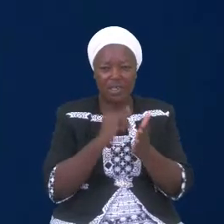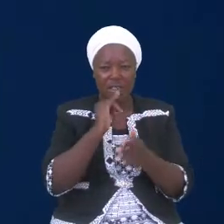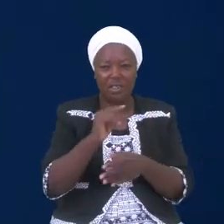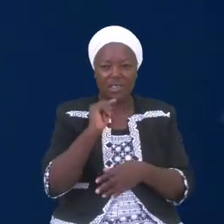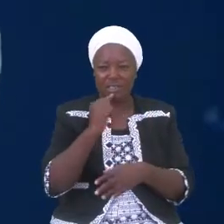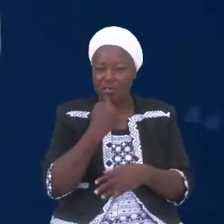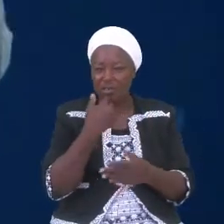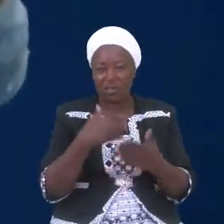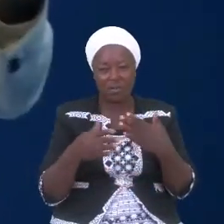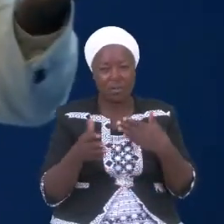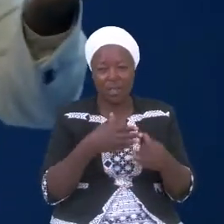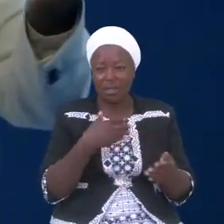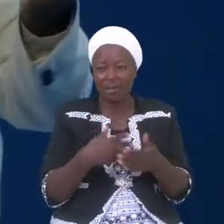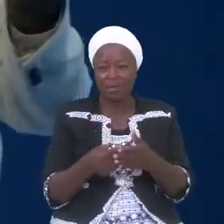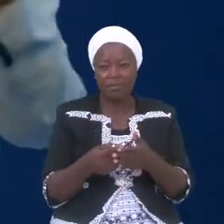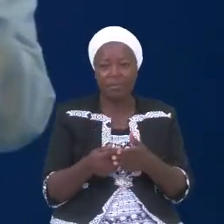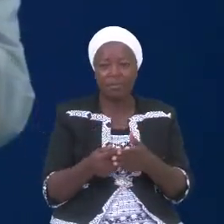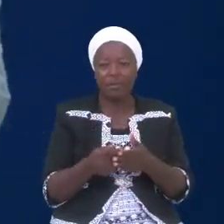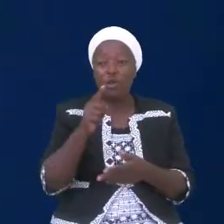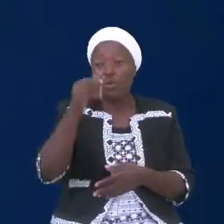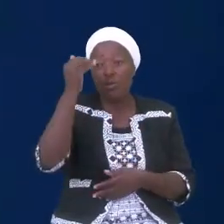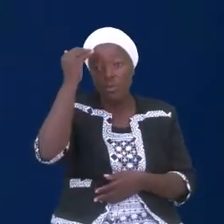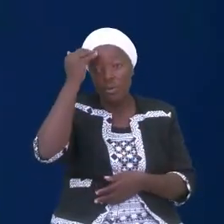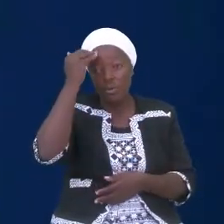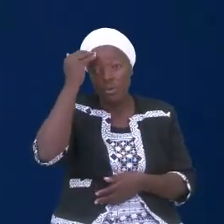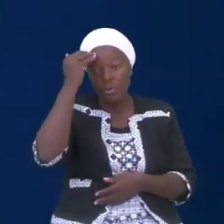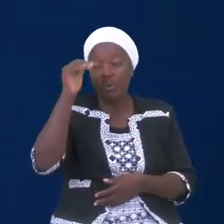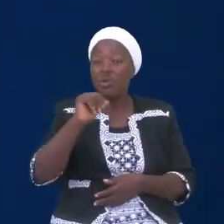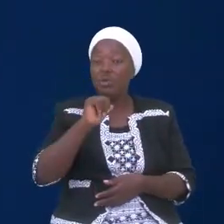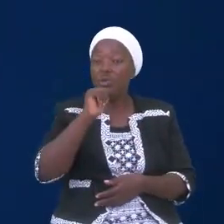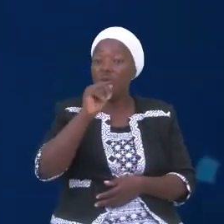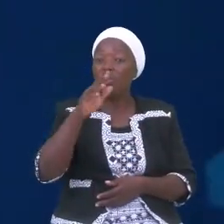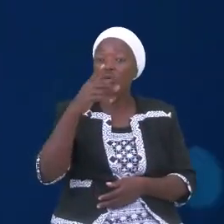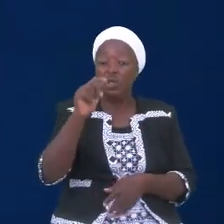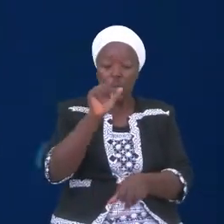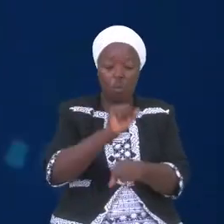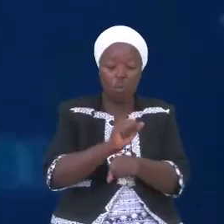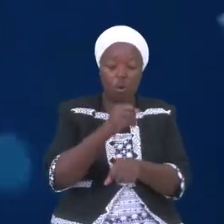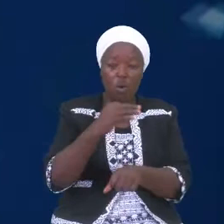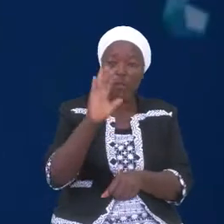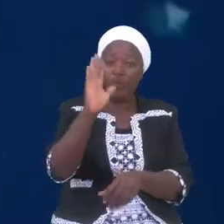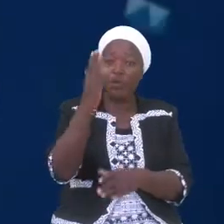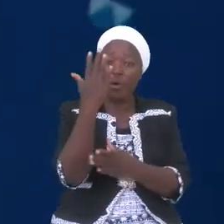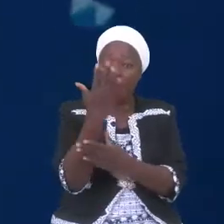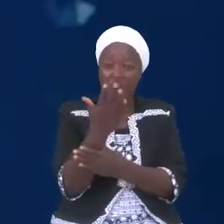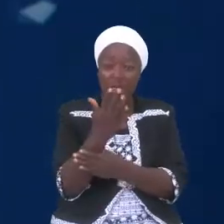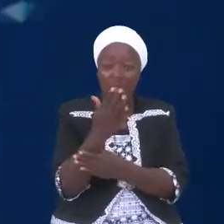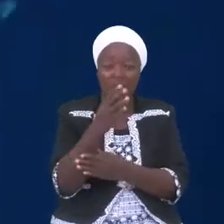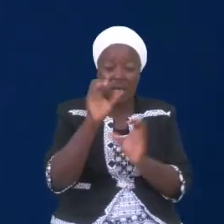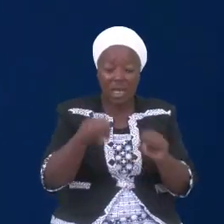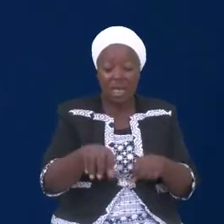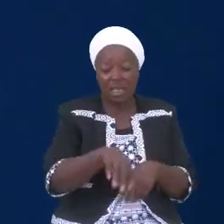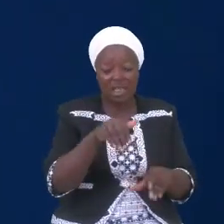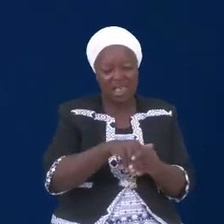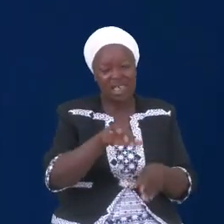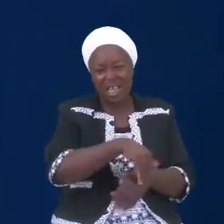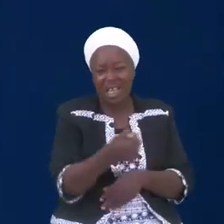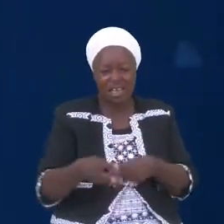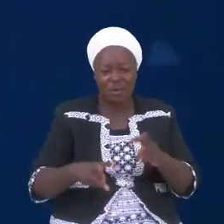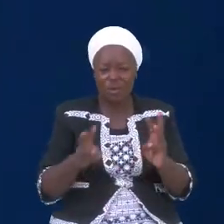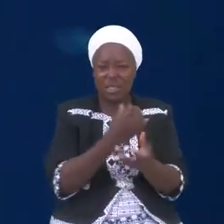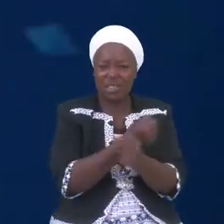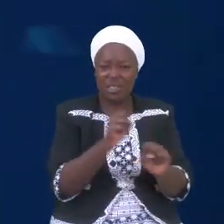closed. You know, not the work of your hand can in any way save you. Not